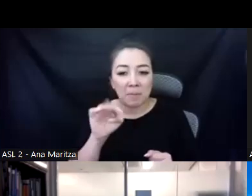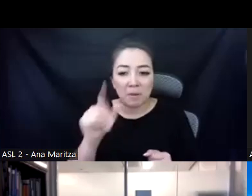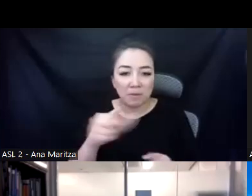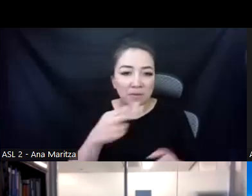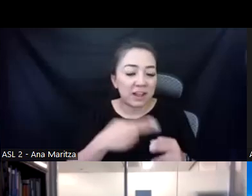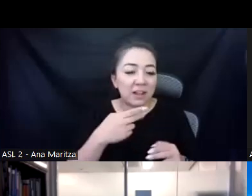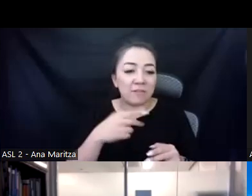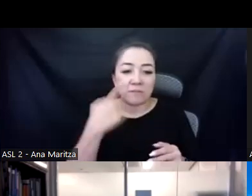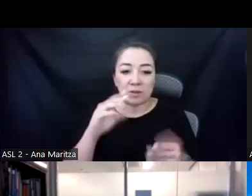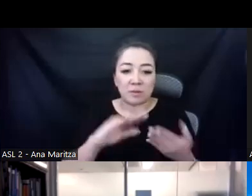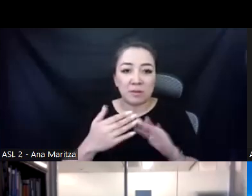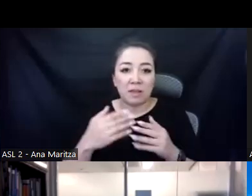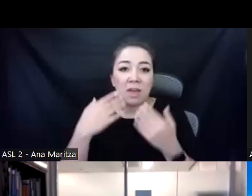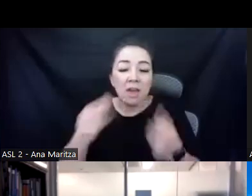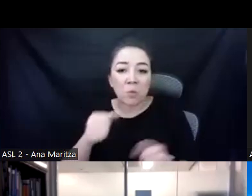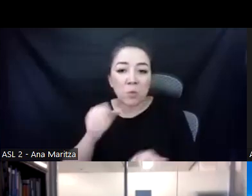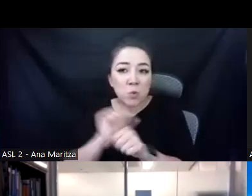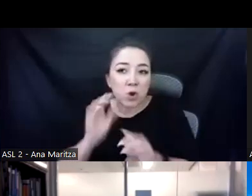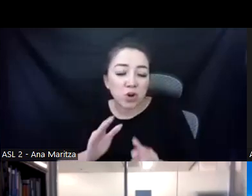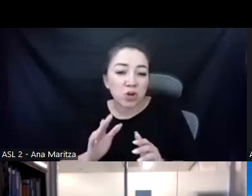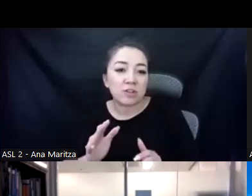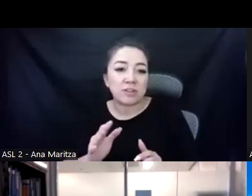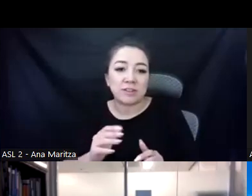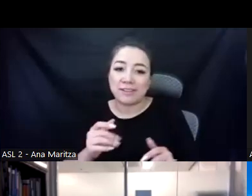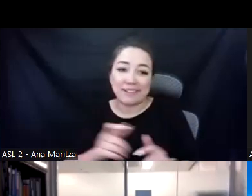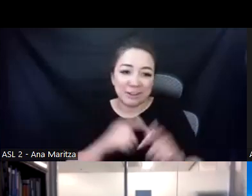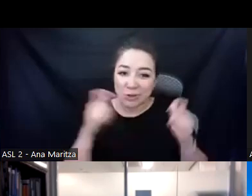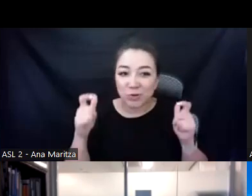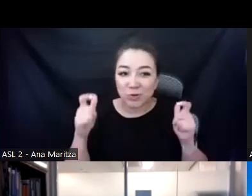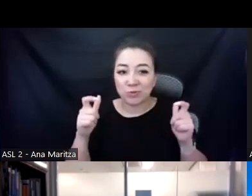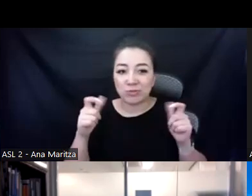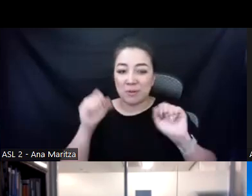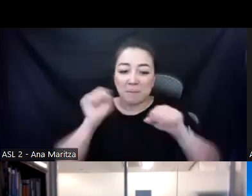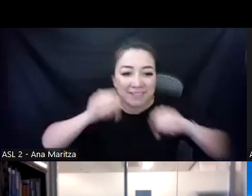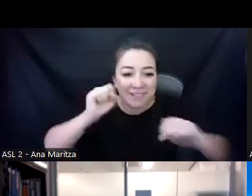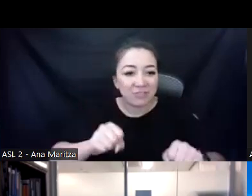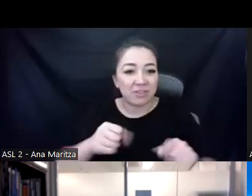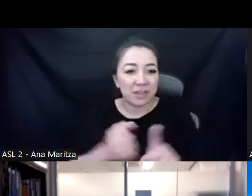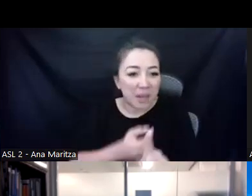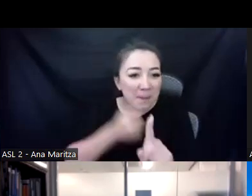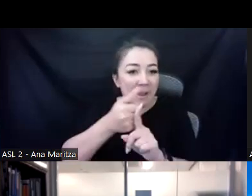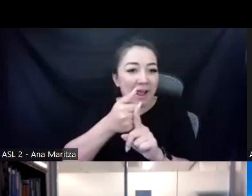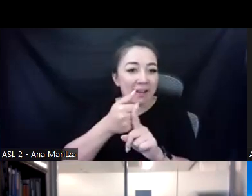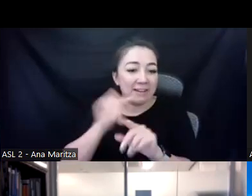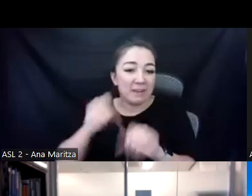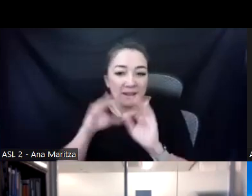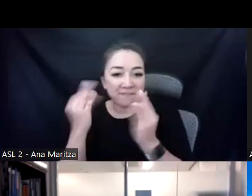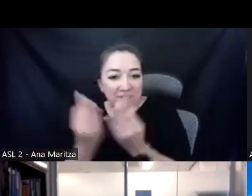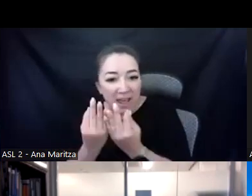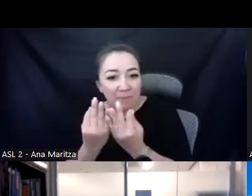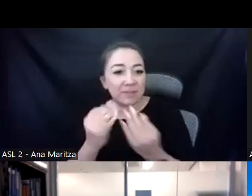community health workers, and I think it has a huge potential and impact. It can be families, and in